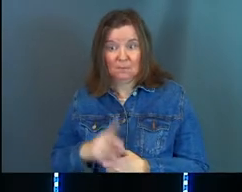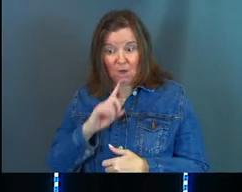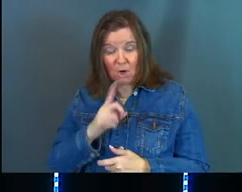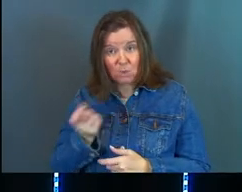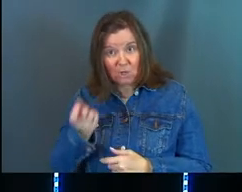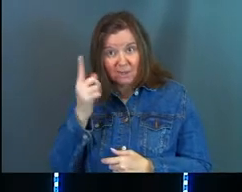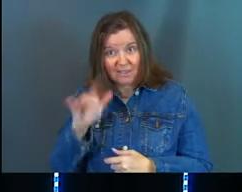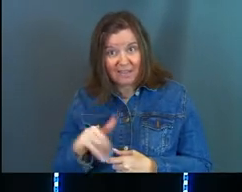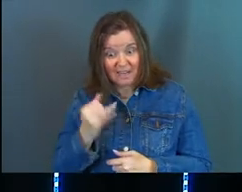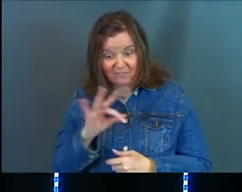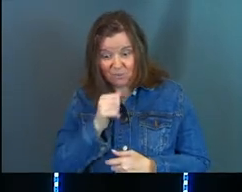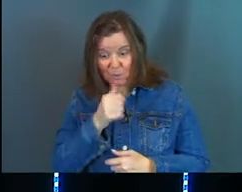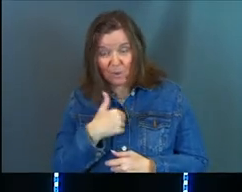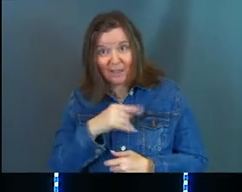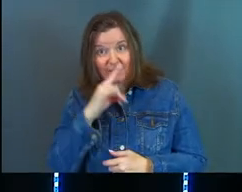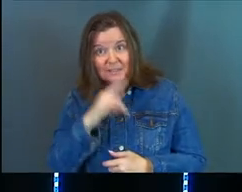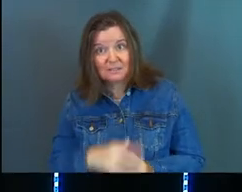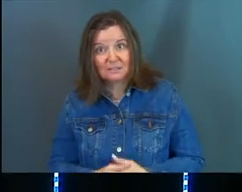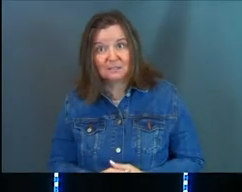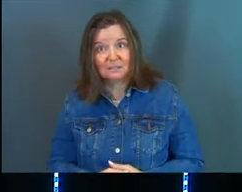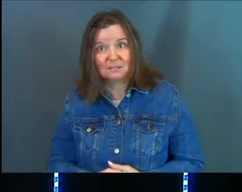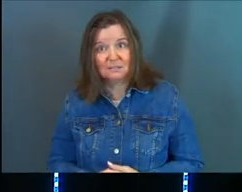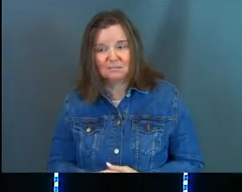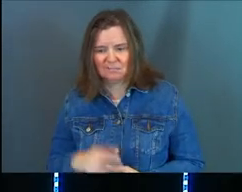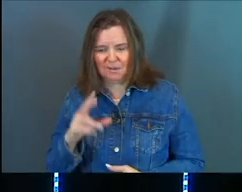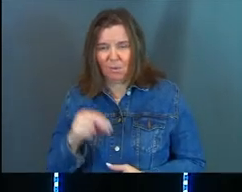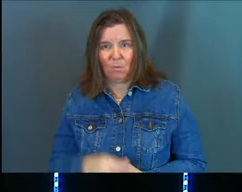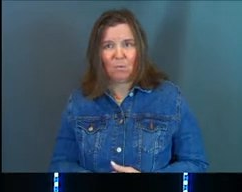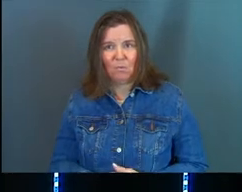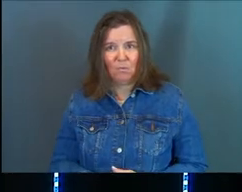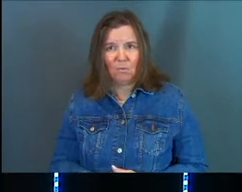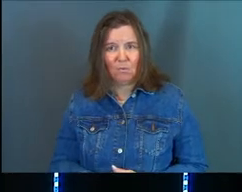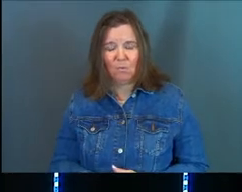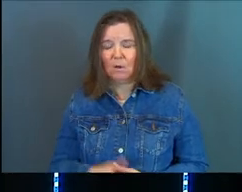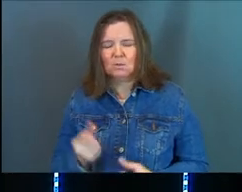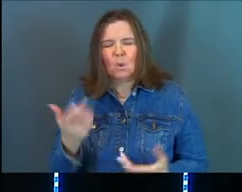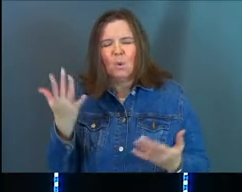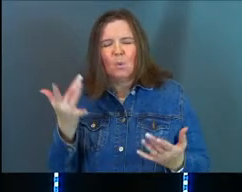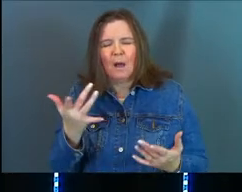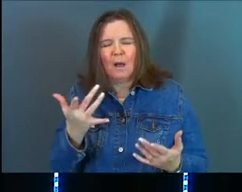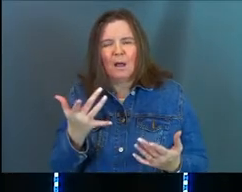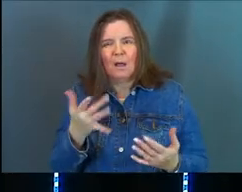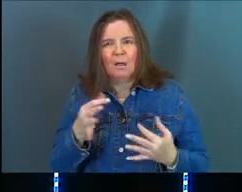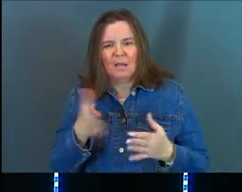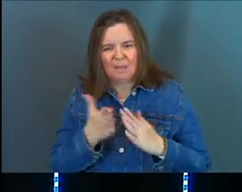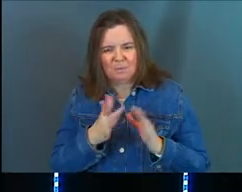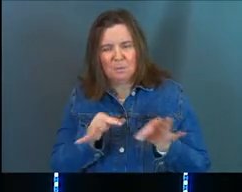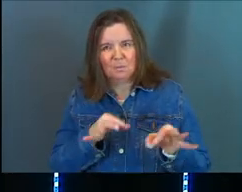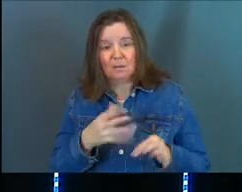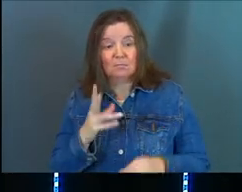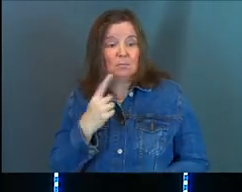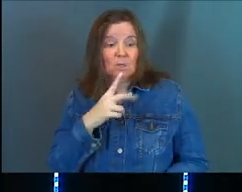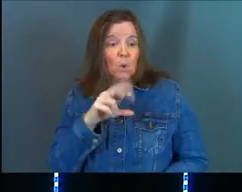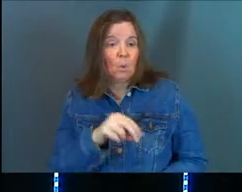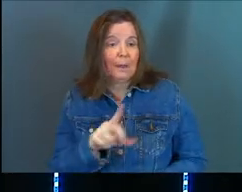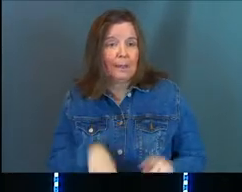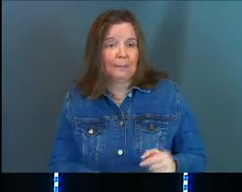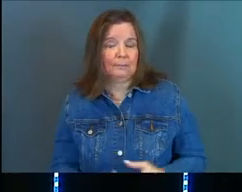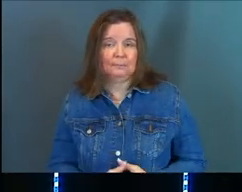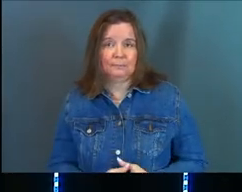Are you going to understand that if you don't have kids? No. So why even go there? It's like, no, my answer is no.